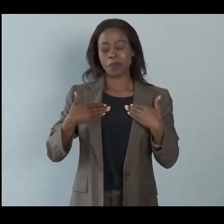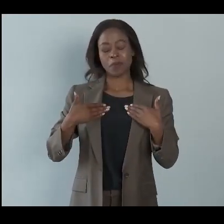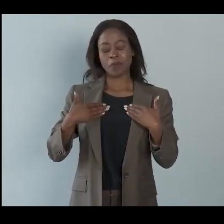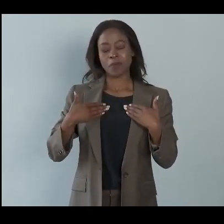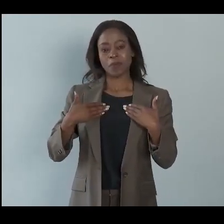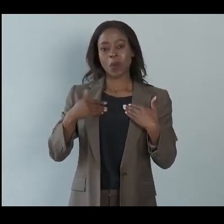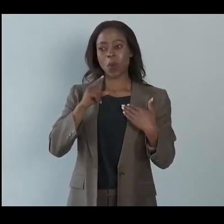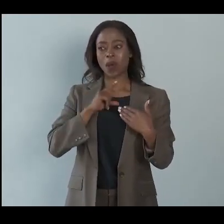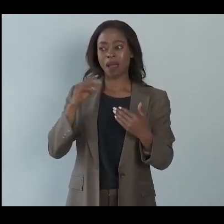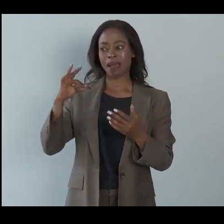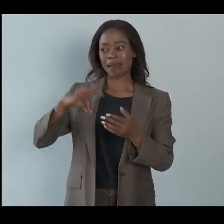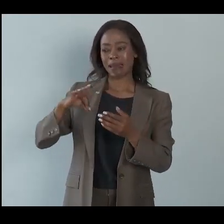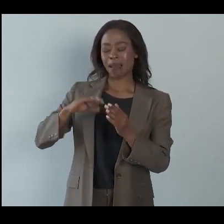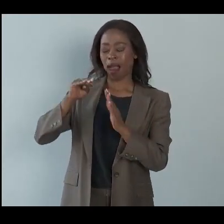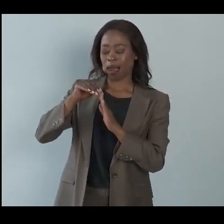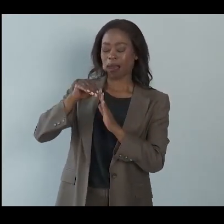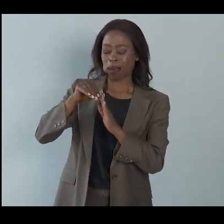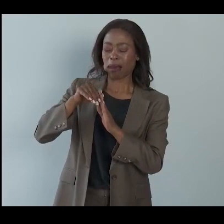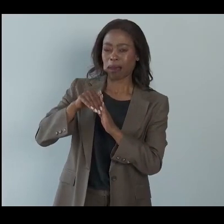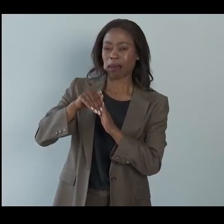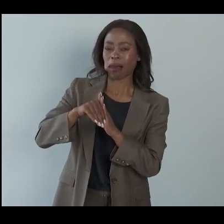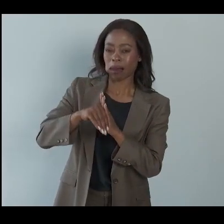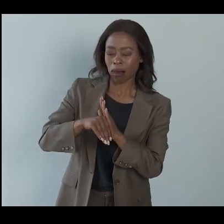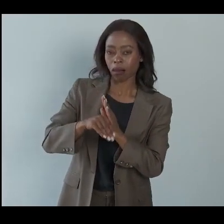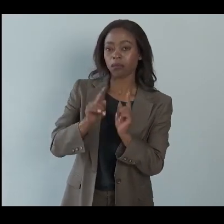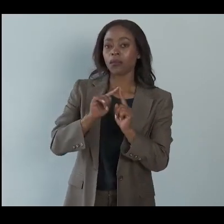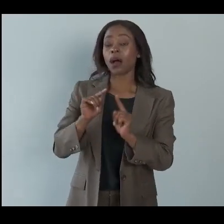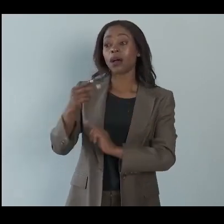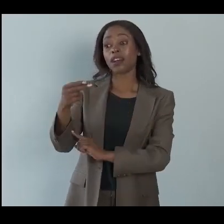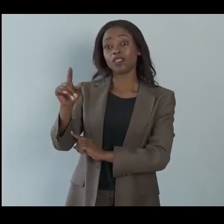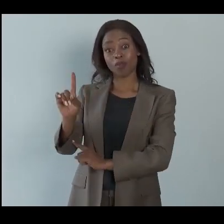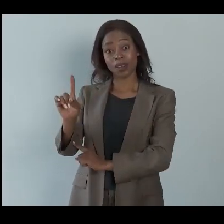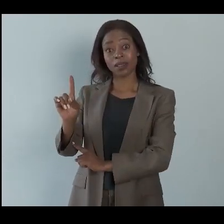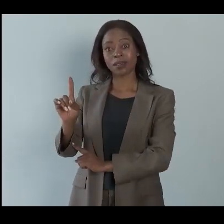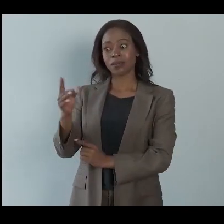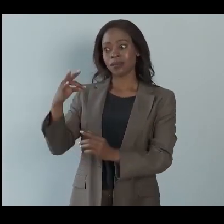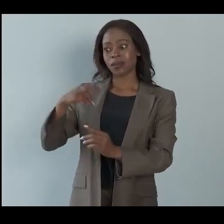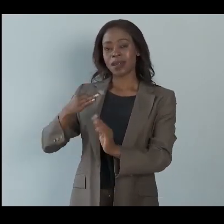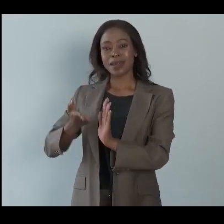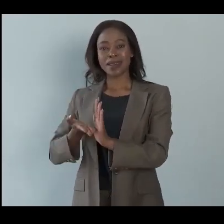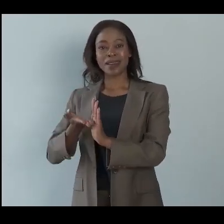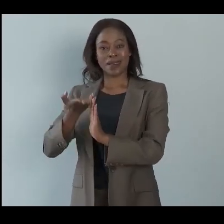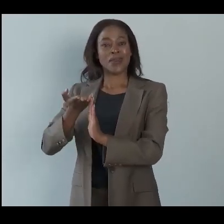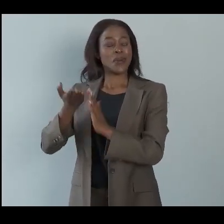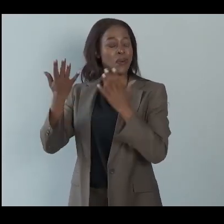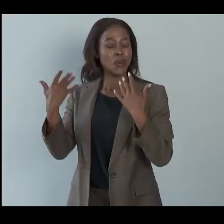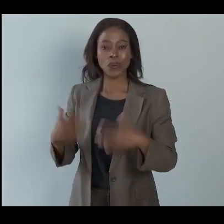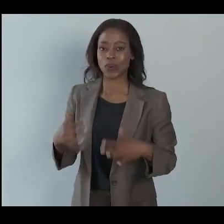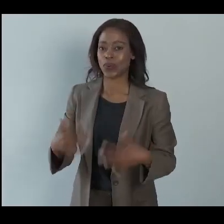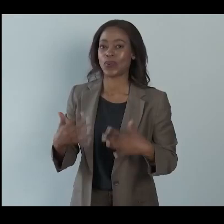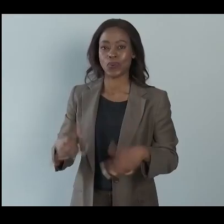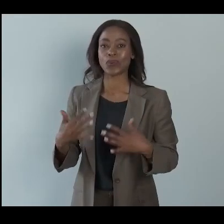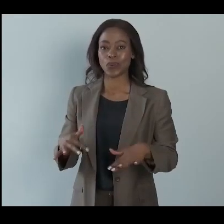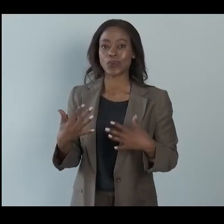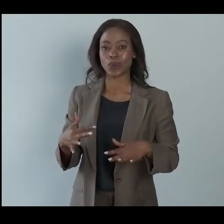profit consistently in decline. However, in H1, our profit improvement strategy delivered some promising results,